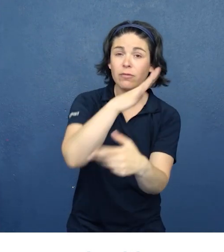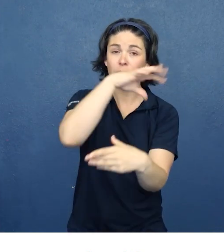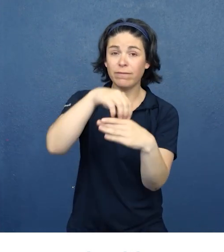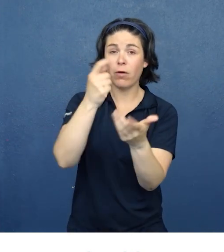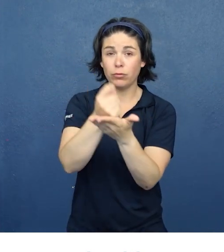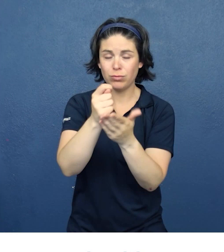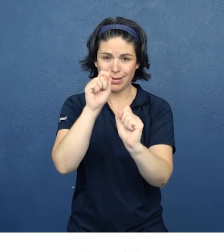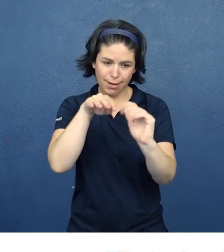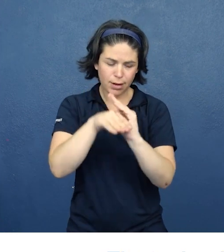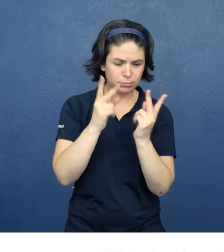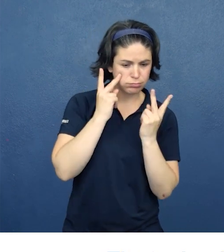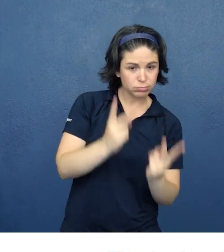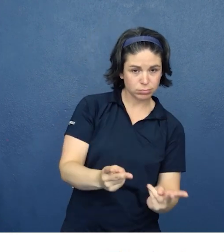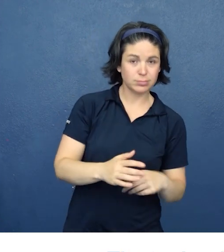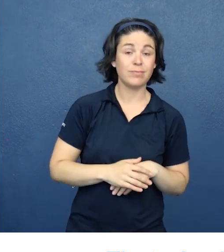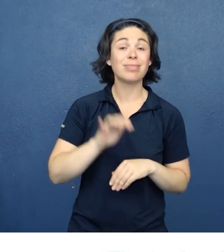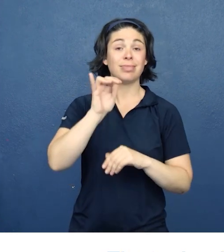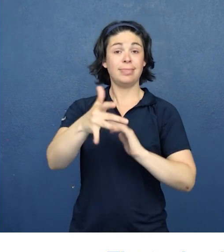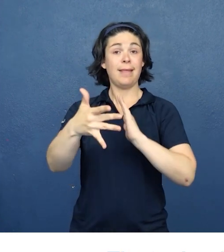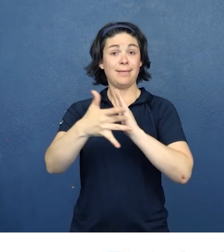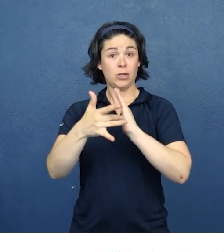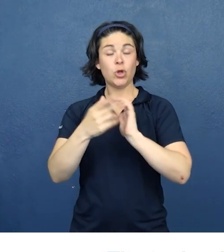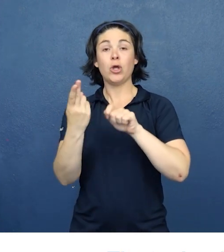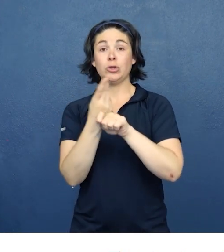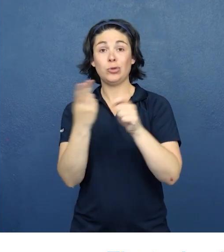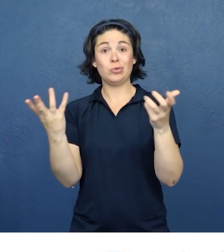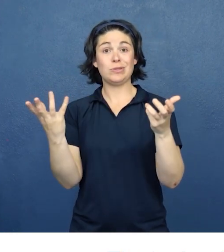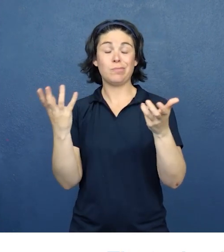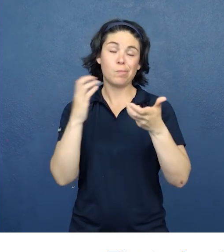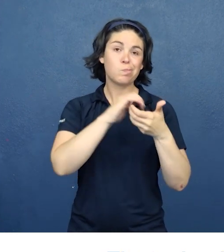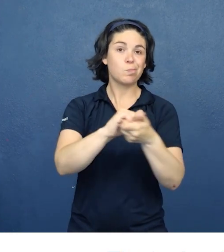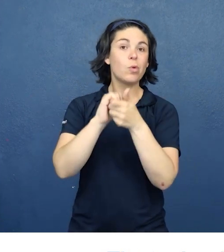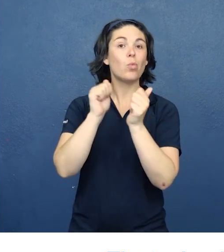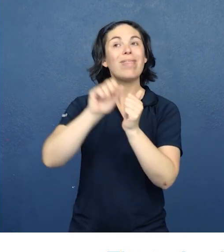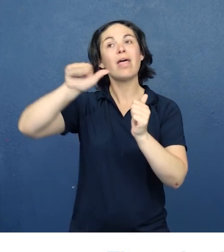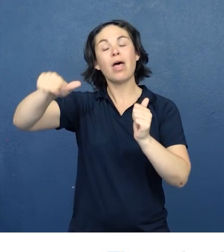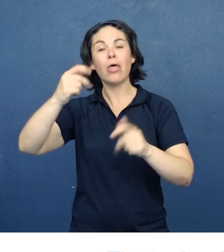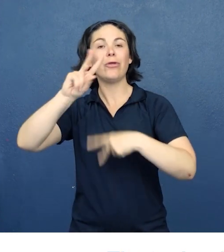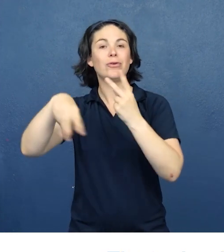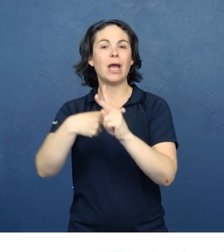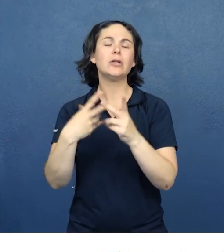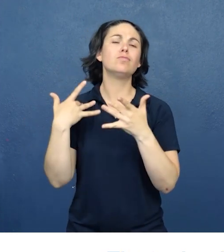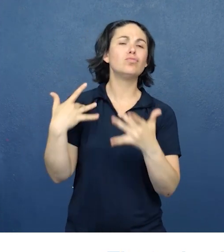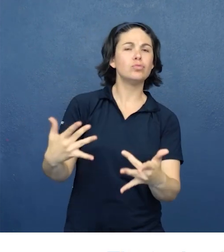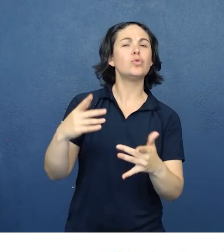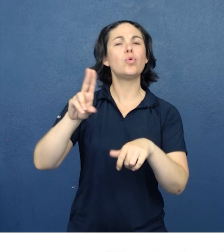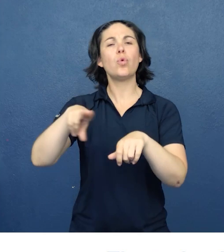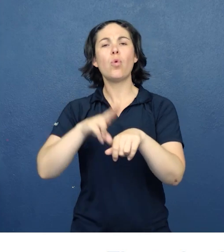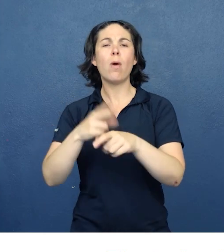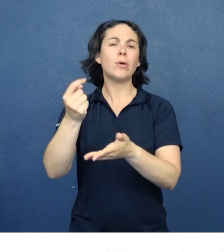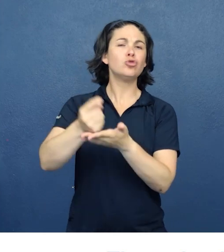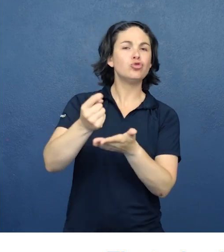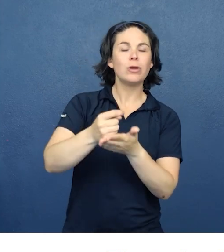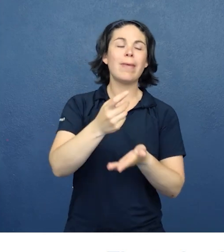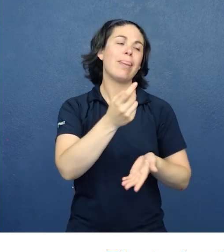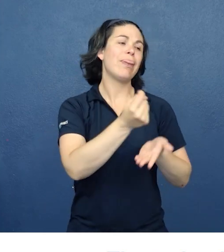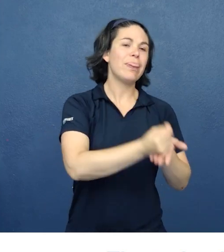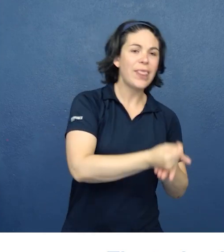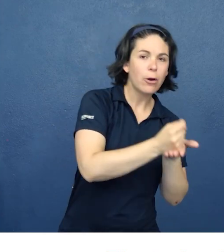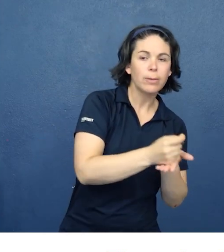in the treatment. The technology is used in conjunction with other forms of traditional treatment, such as therapy